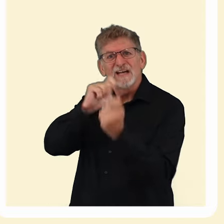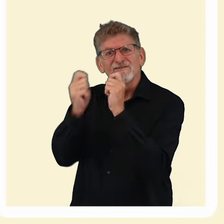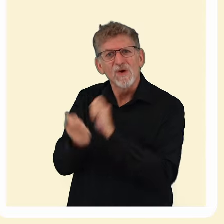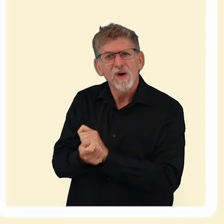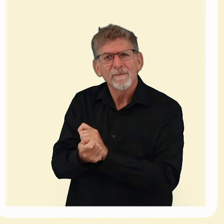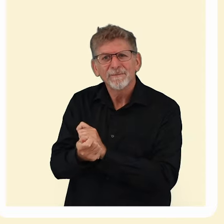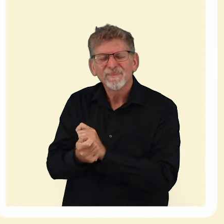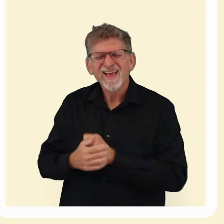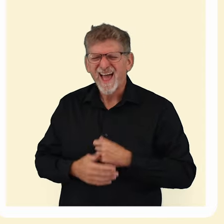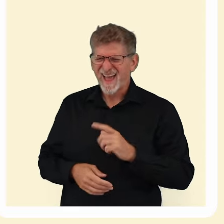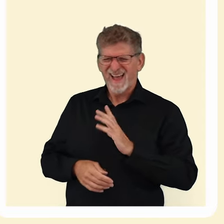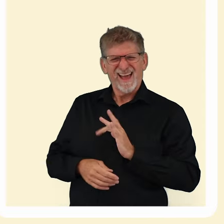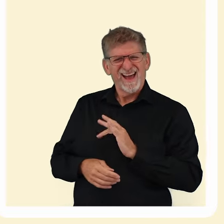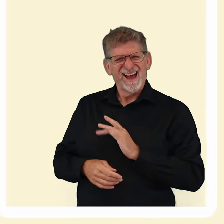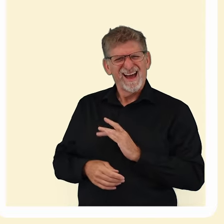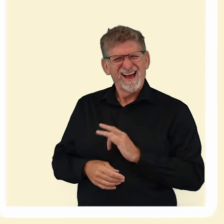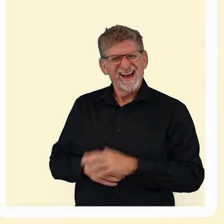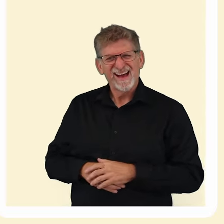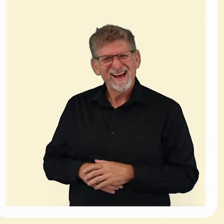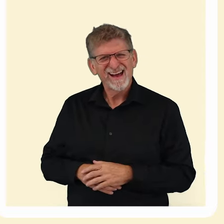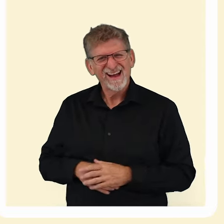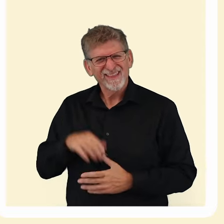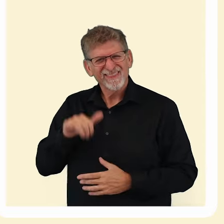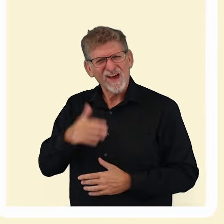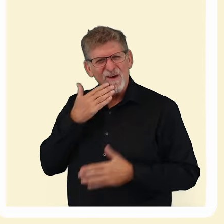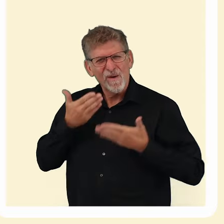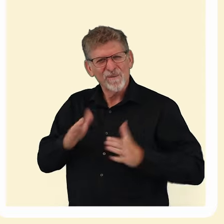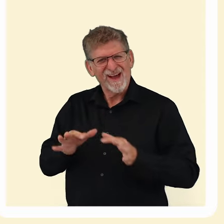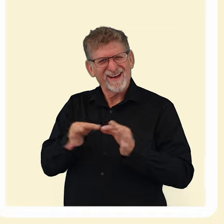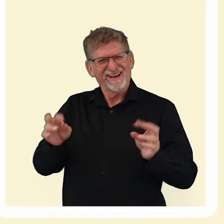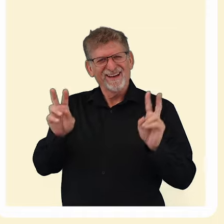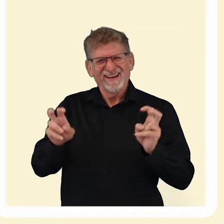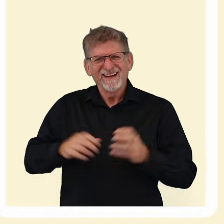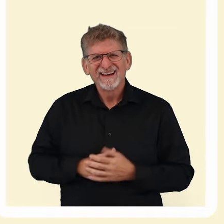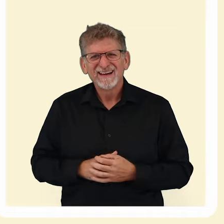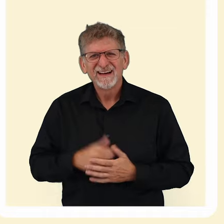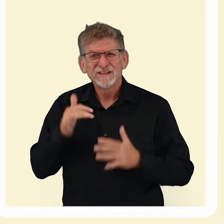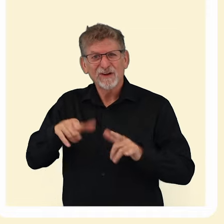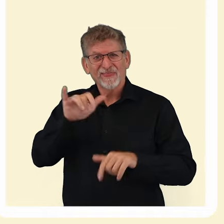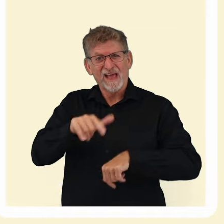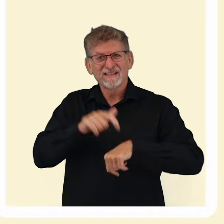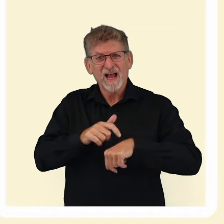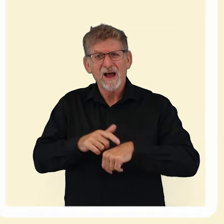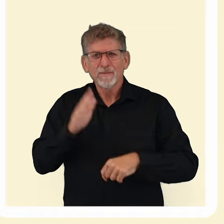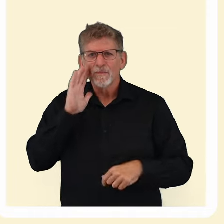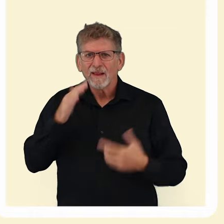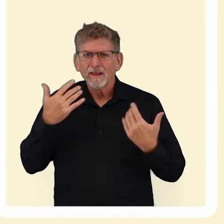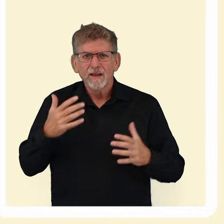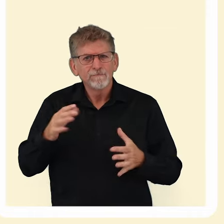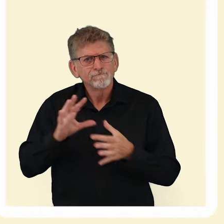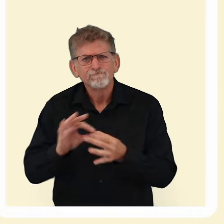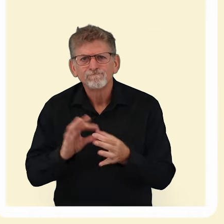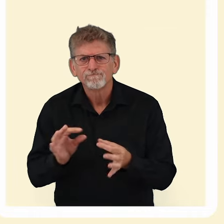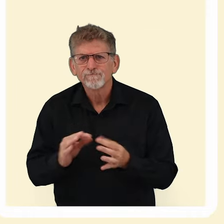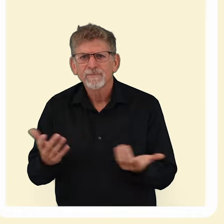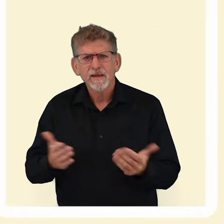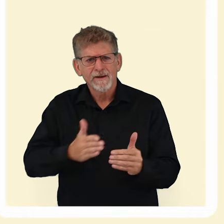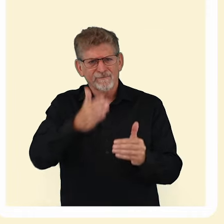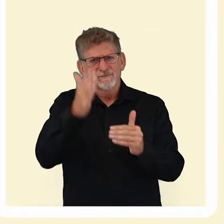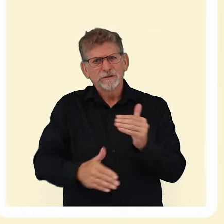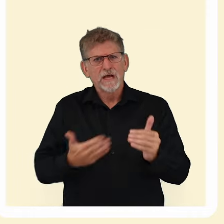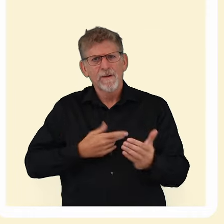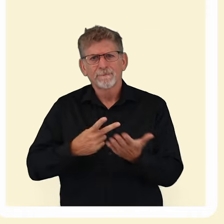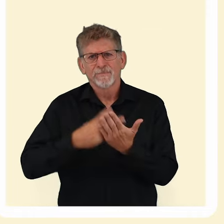from modernization to transformation. Oh, good way to put it, yeah. Because during that time, we will go